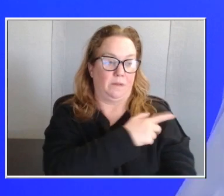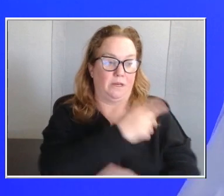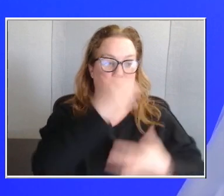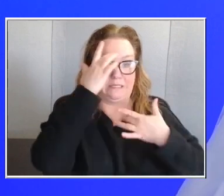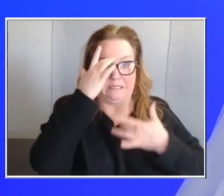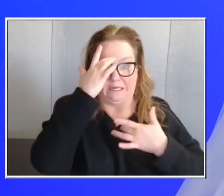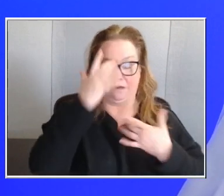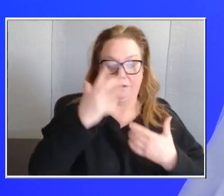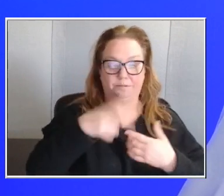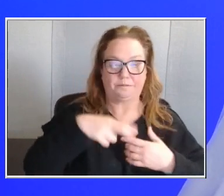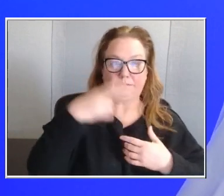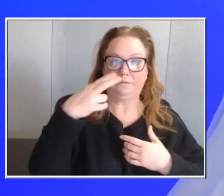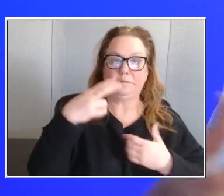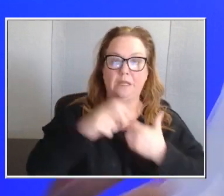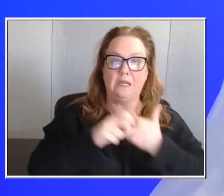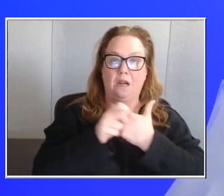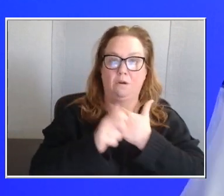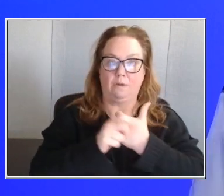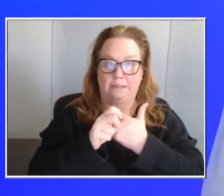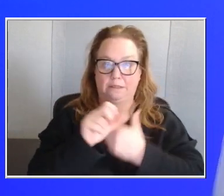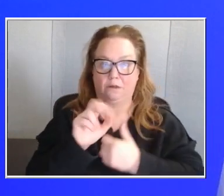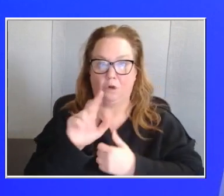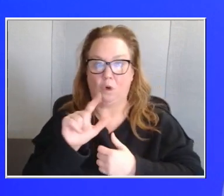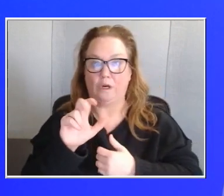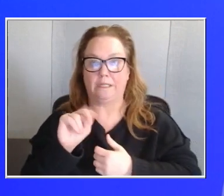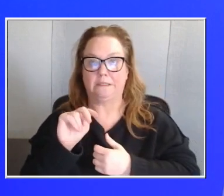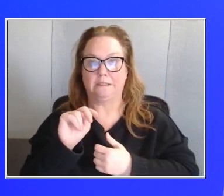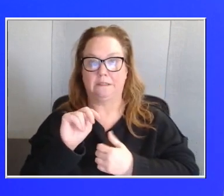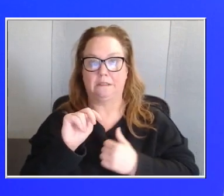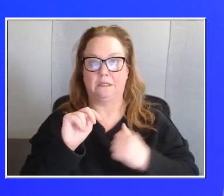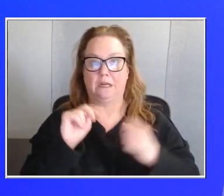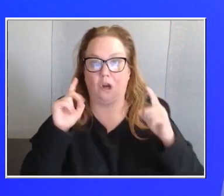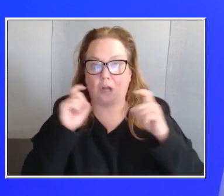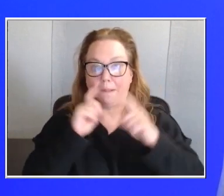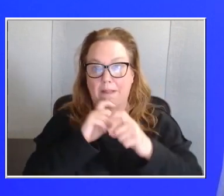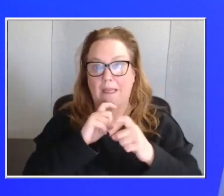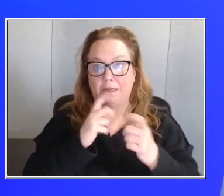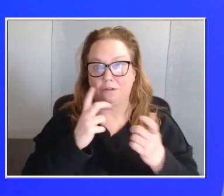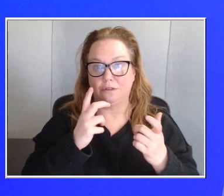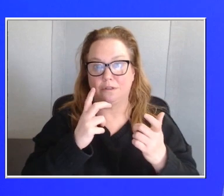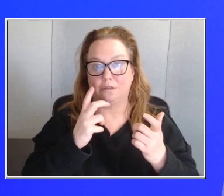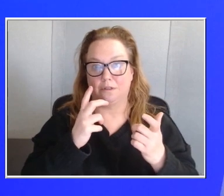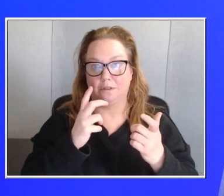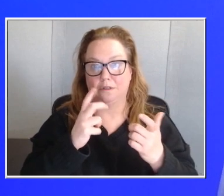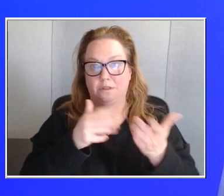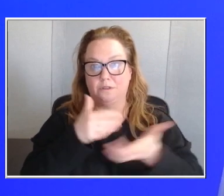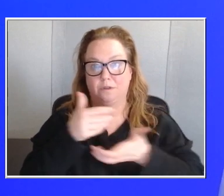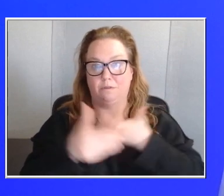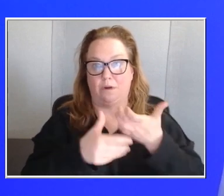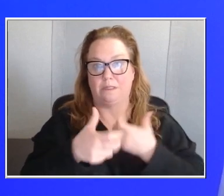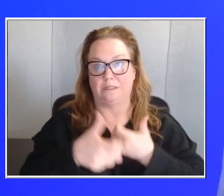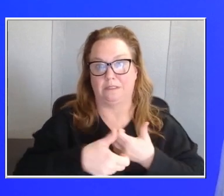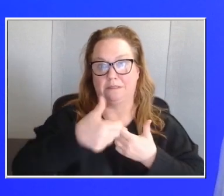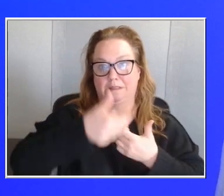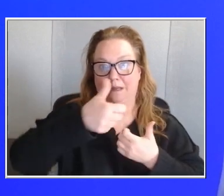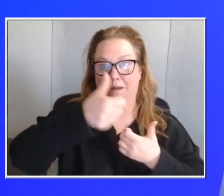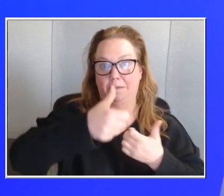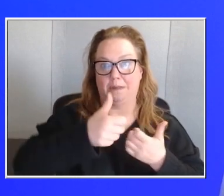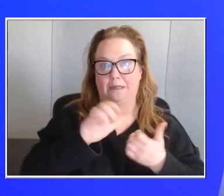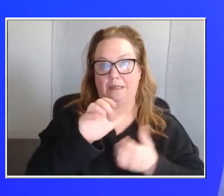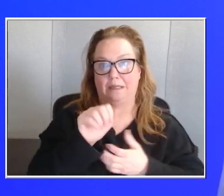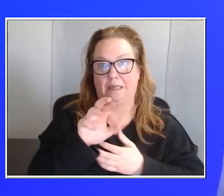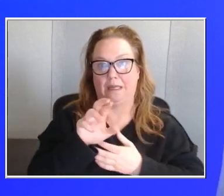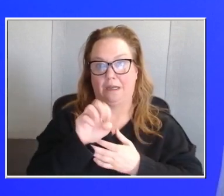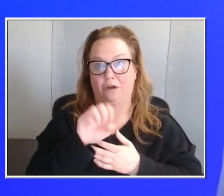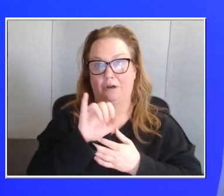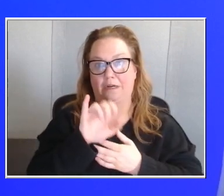taking higher risk organs that have more complications. So the complexity of the whole process has risen, and the care and the